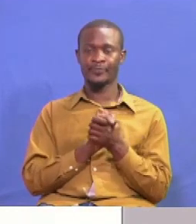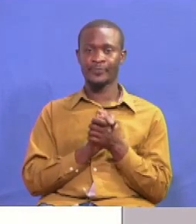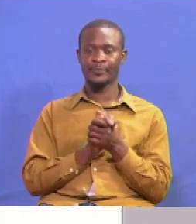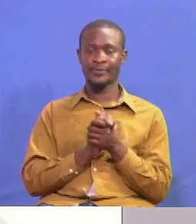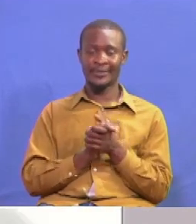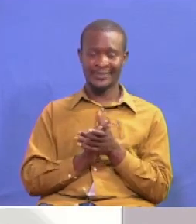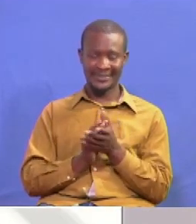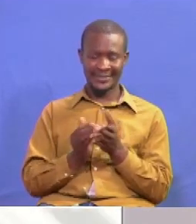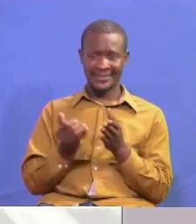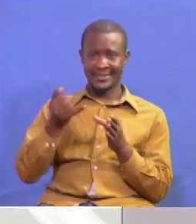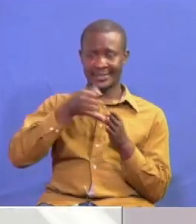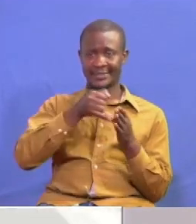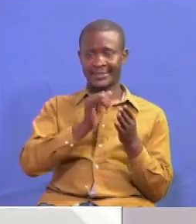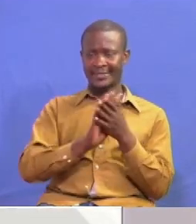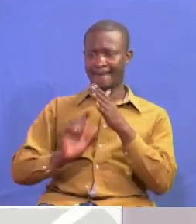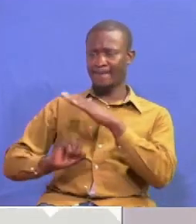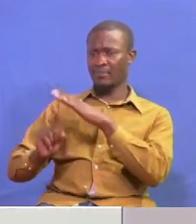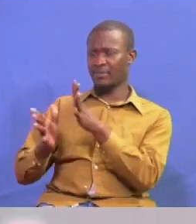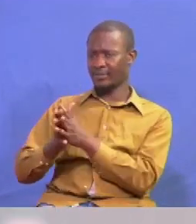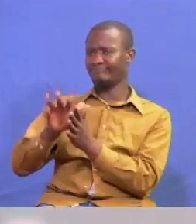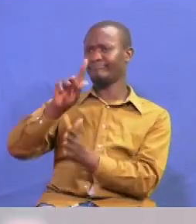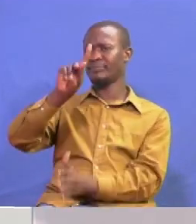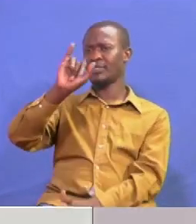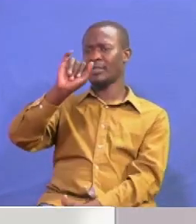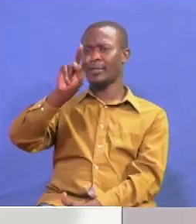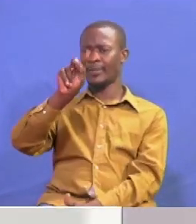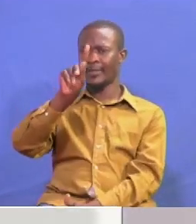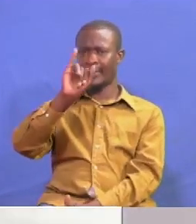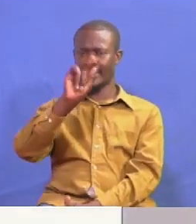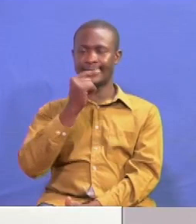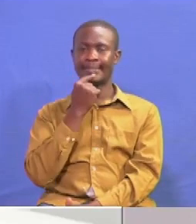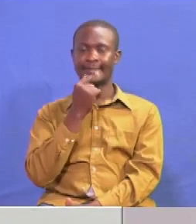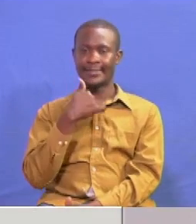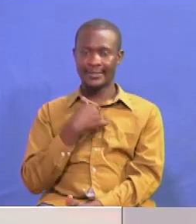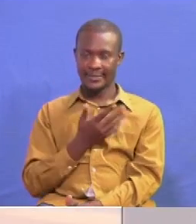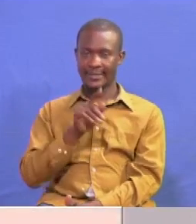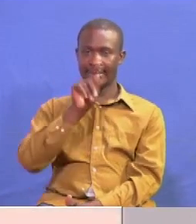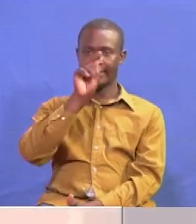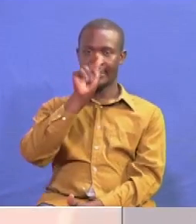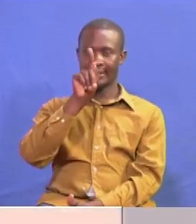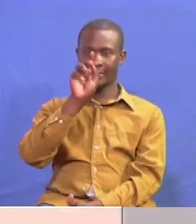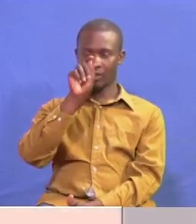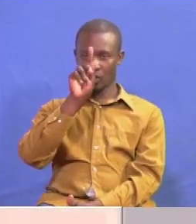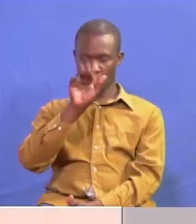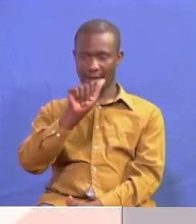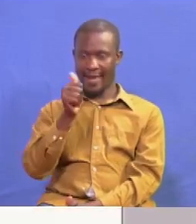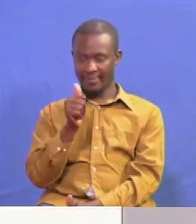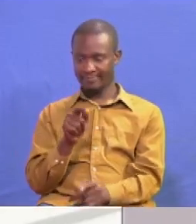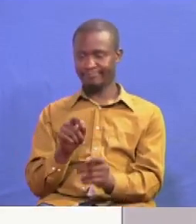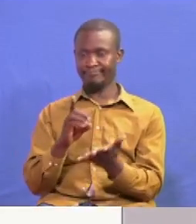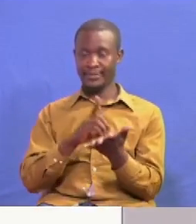Well, Interior Cabinet Secretary Professor Kindiki has stated that TikTok and other data controller